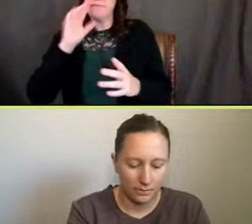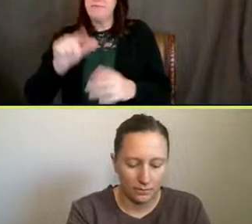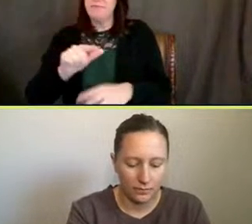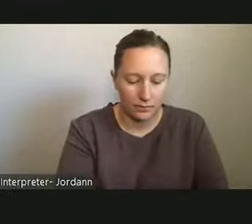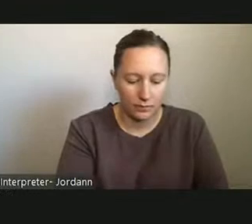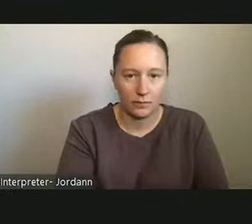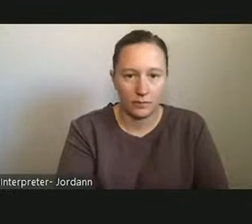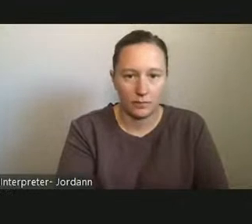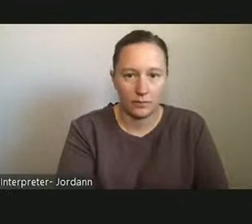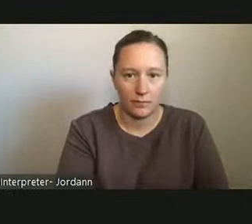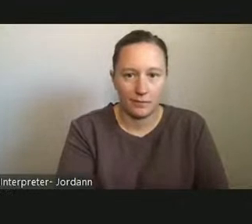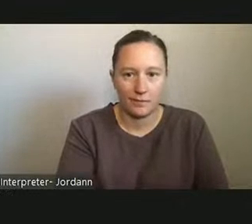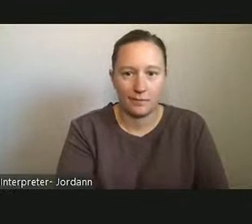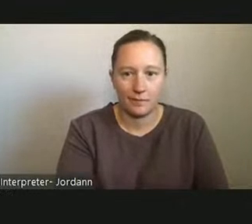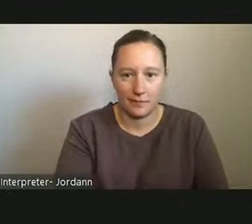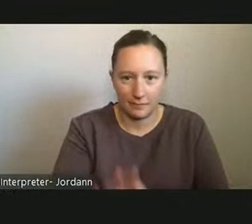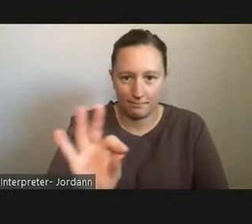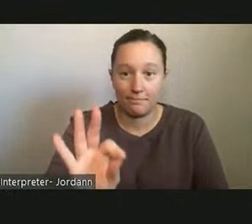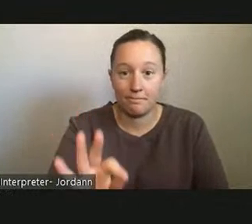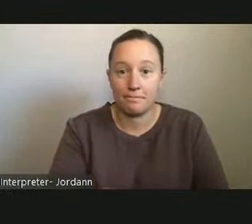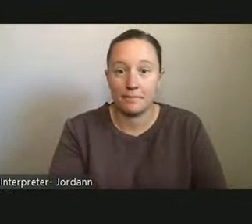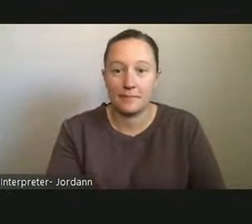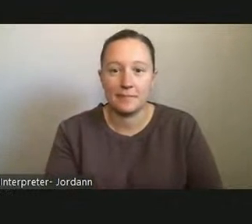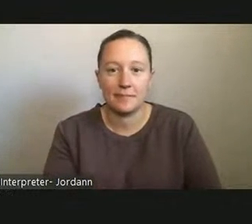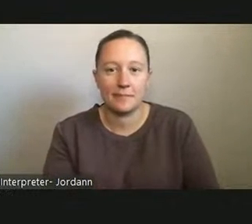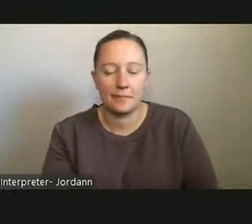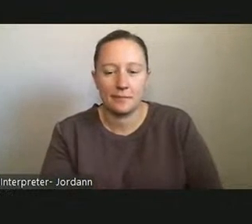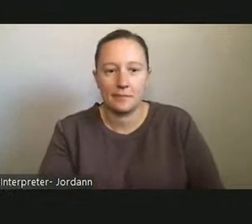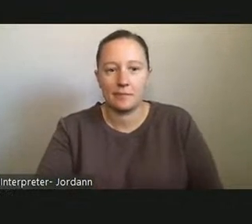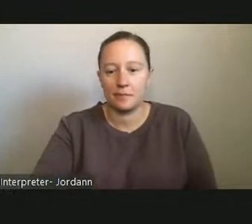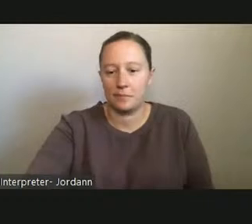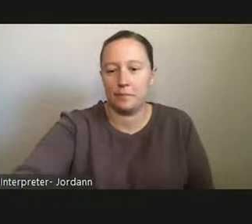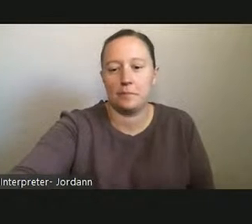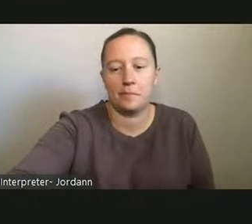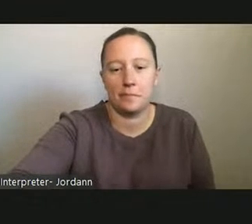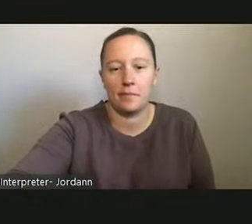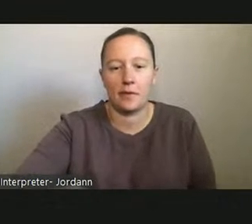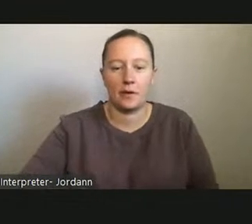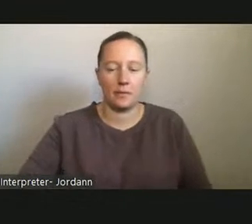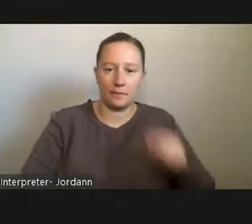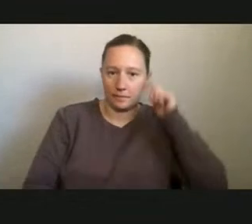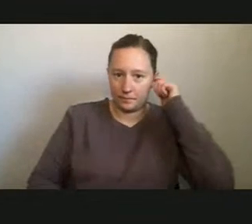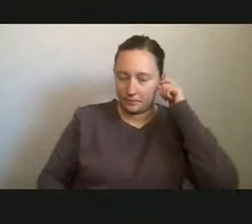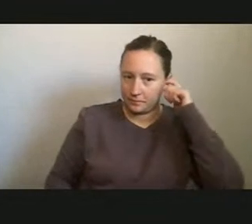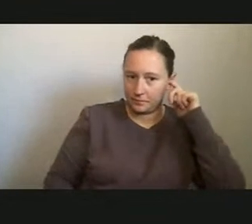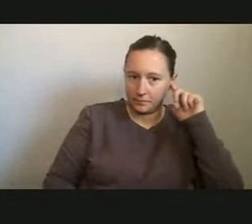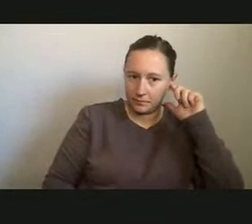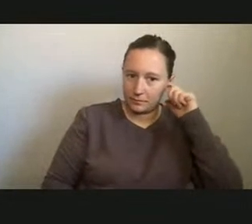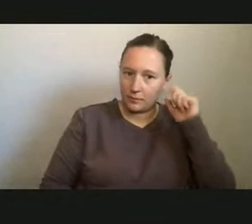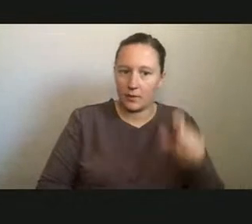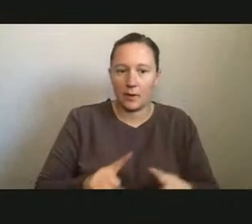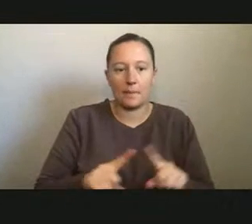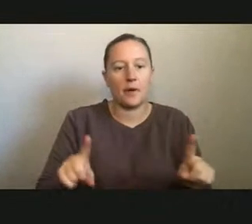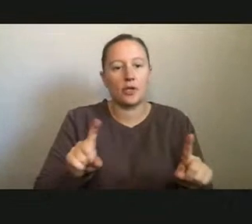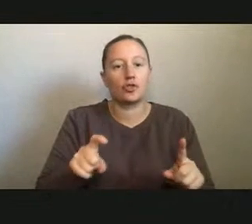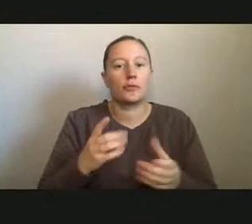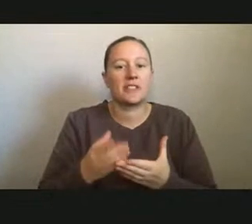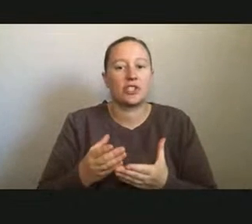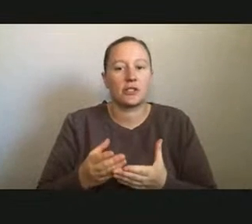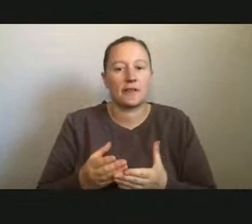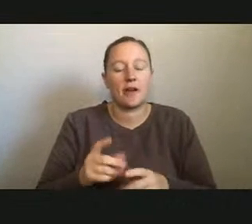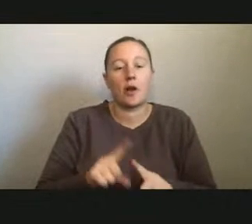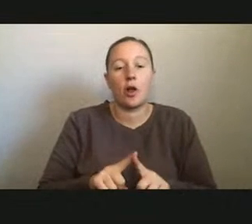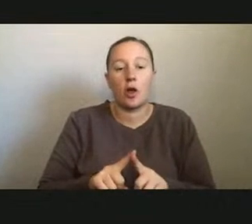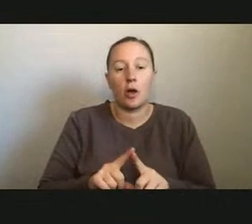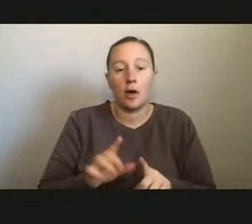groups. That doesn't mean that you can't exclude people with hypertension. It's certainly appropriate in some cases, but it should be justified. And you